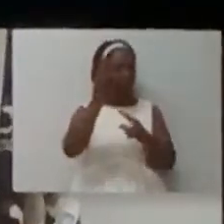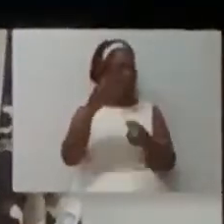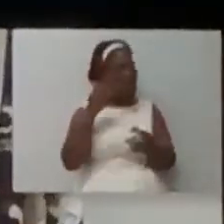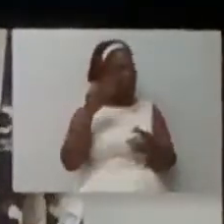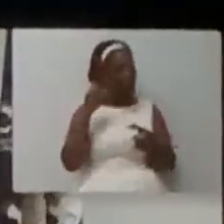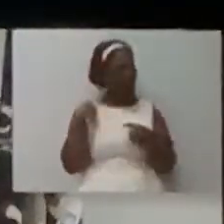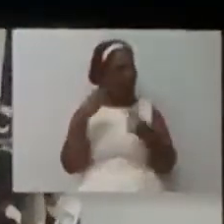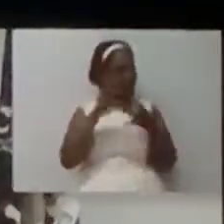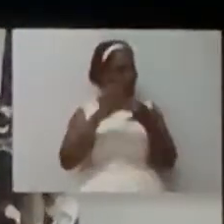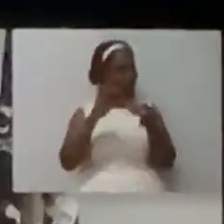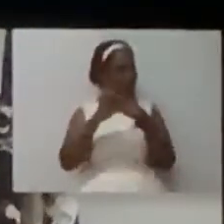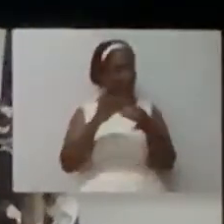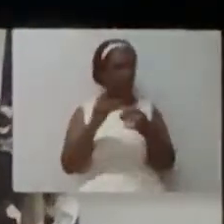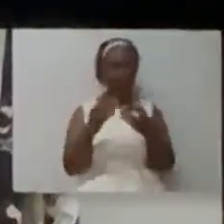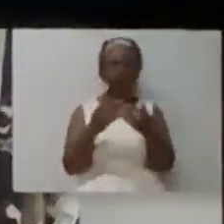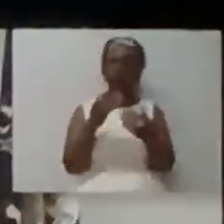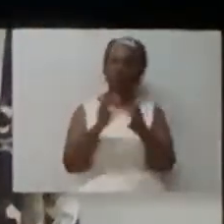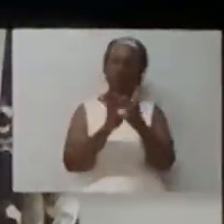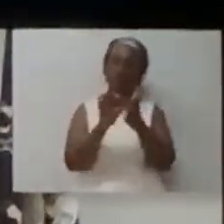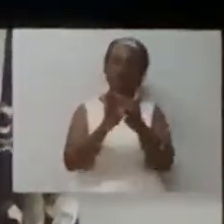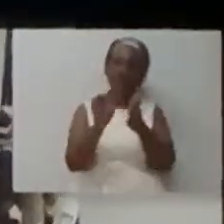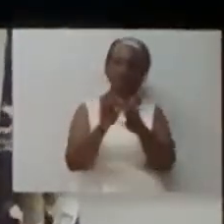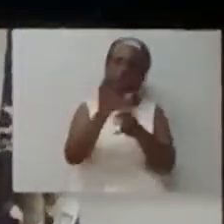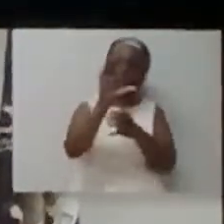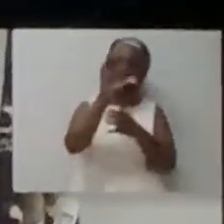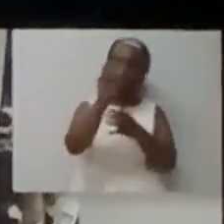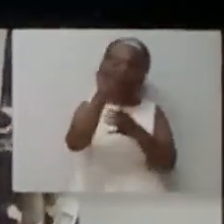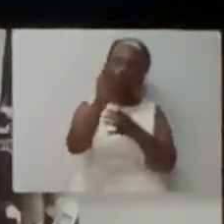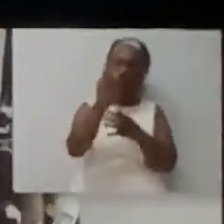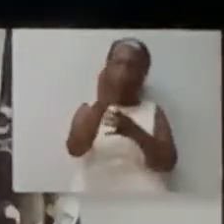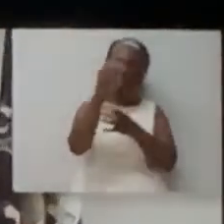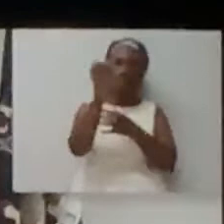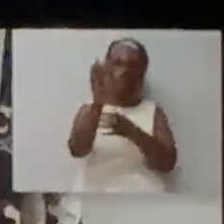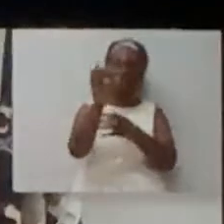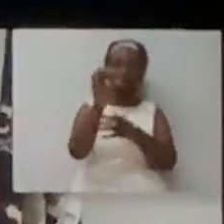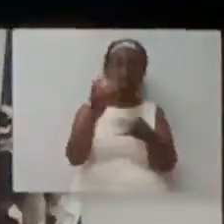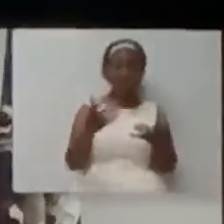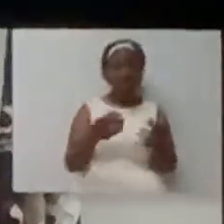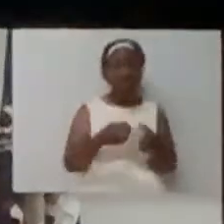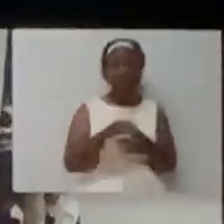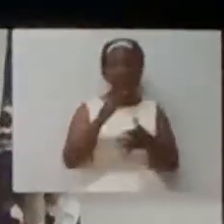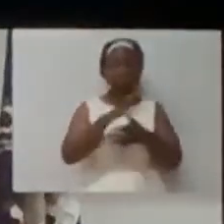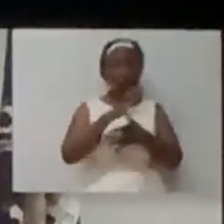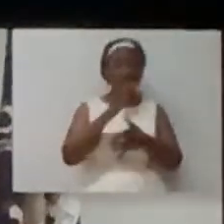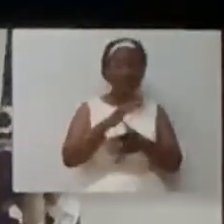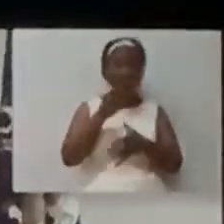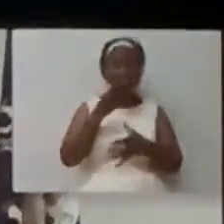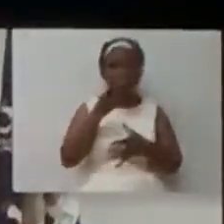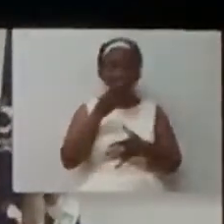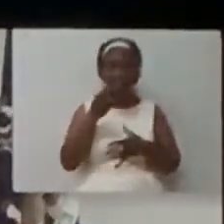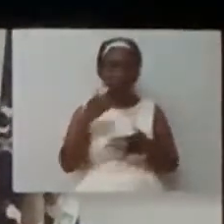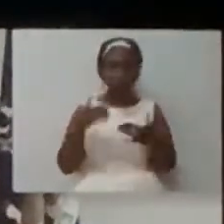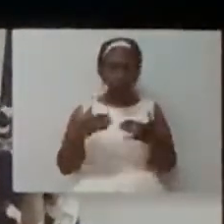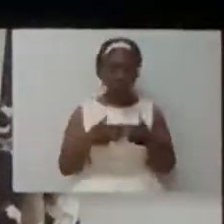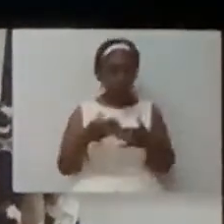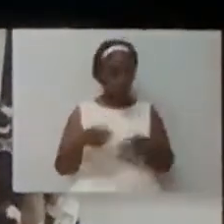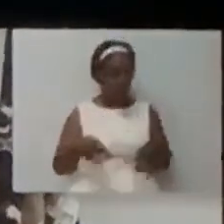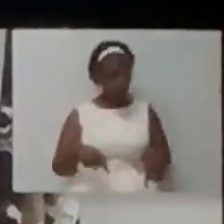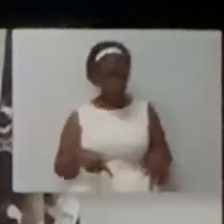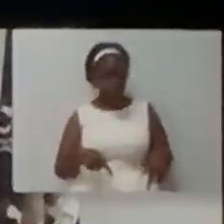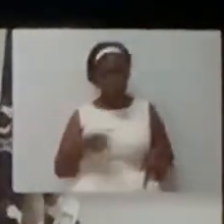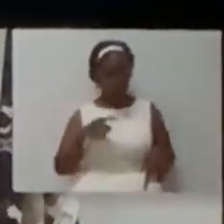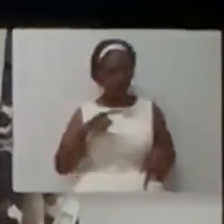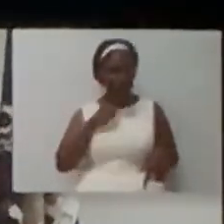somewhere in there. We can easily count the number of ways COVID-19 has been a bummer. No senior dinner dance, no rockin' fresh kicks that